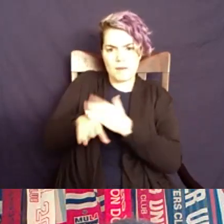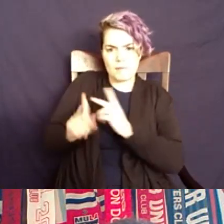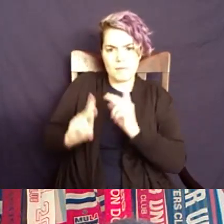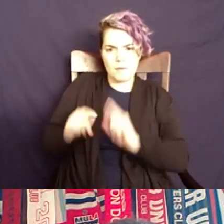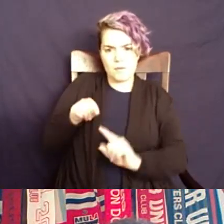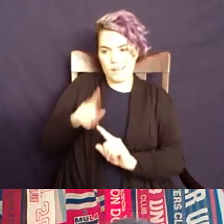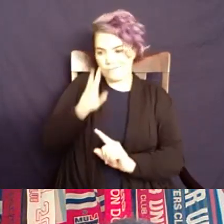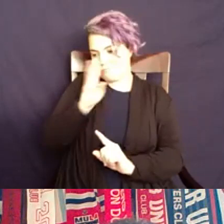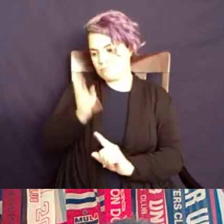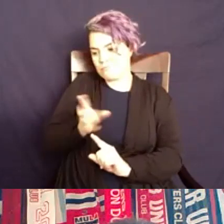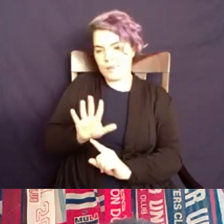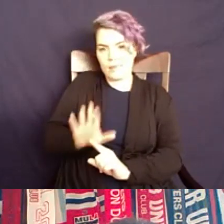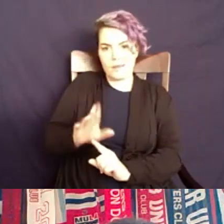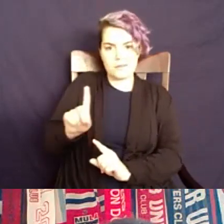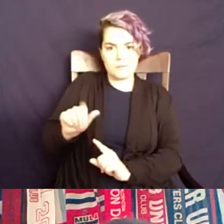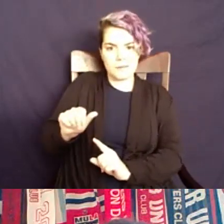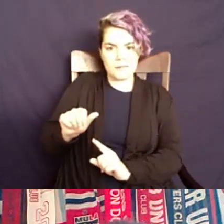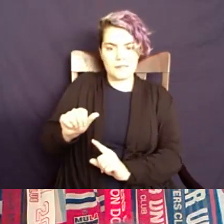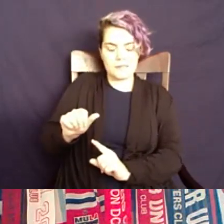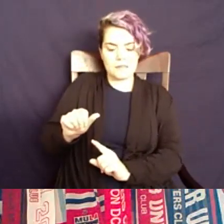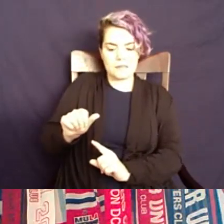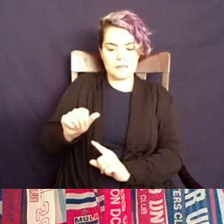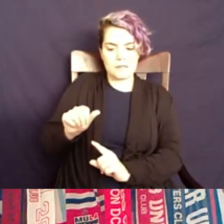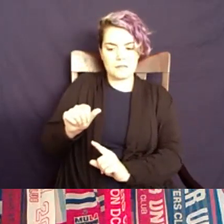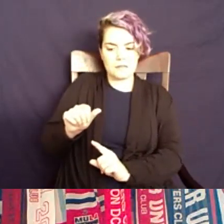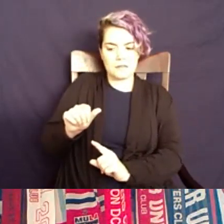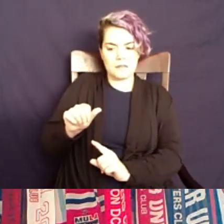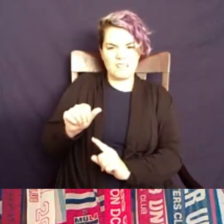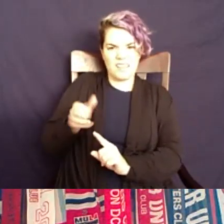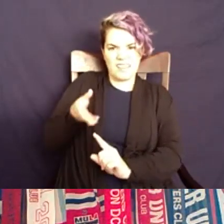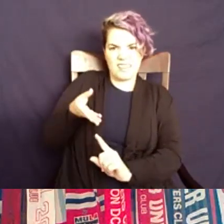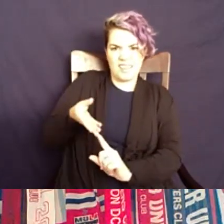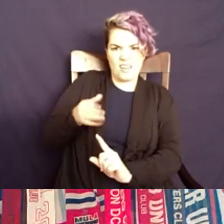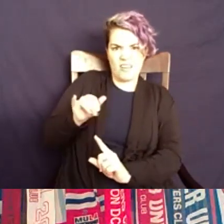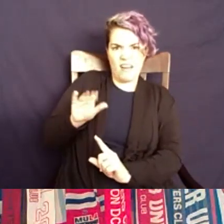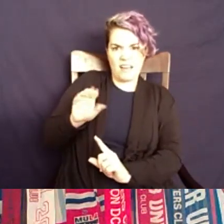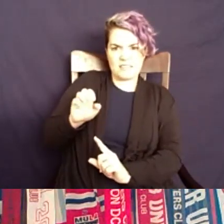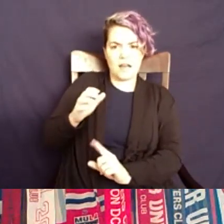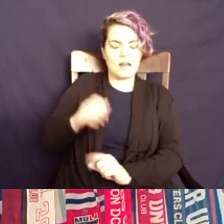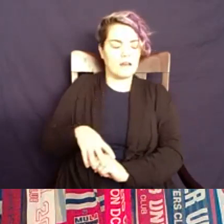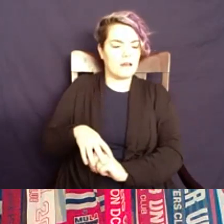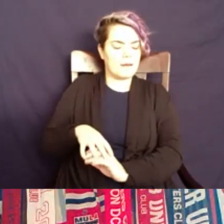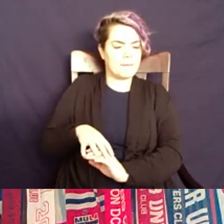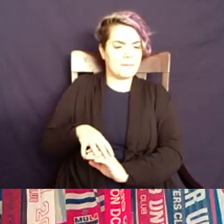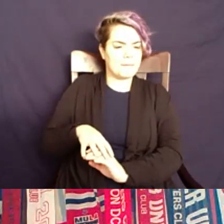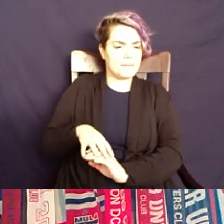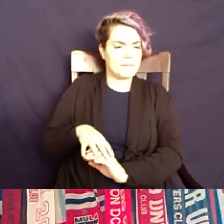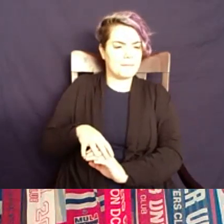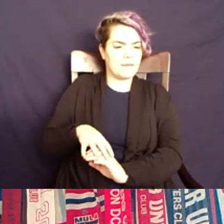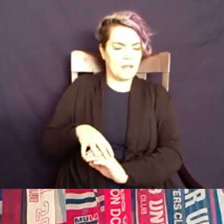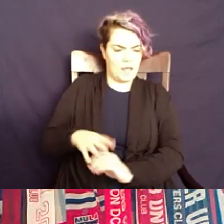people's disabilities in these ICE detention facilities. I know that we actually got involved